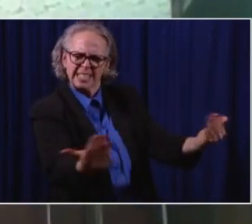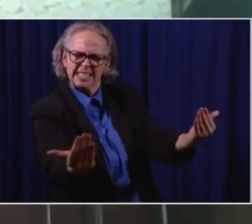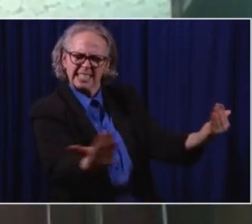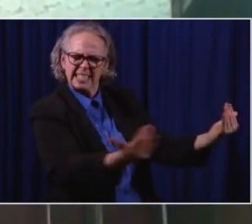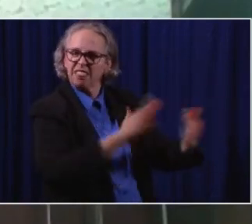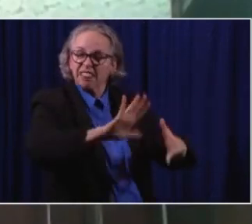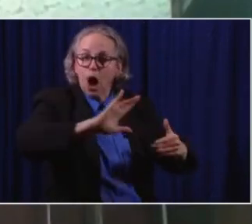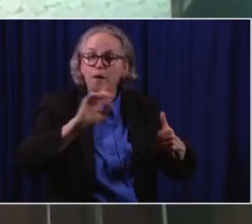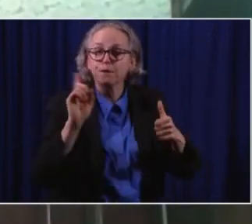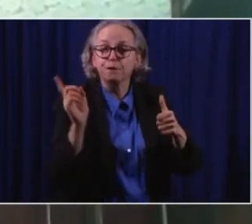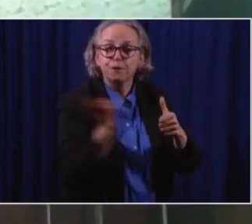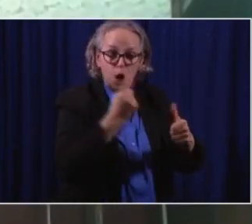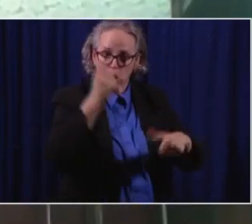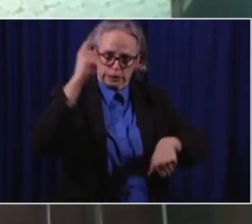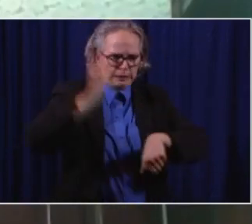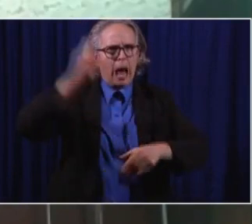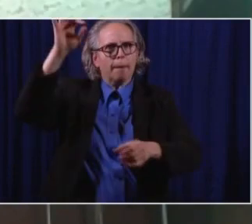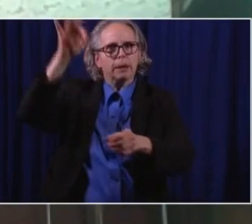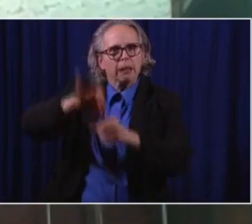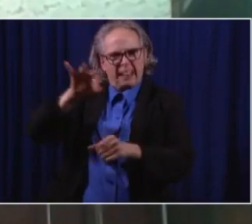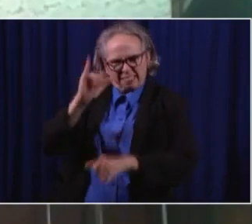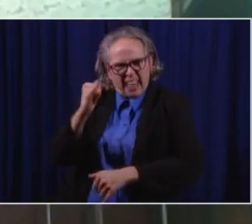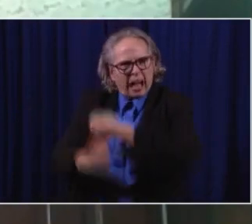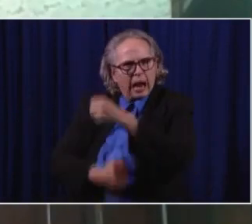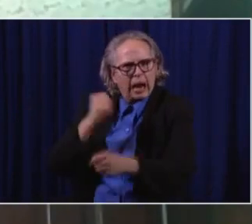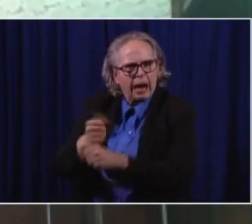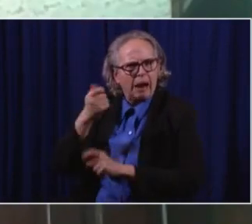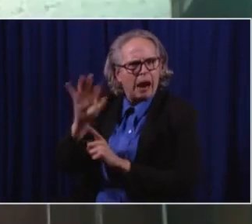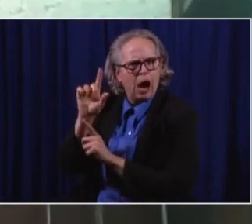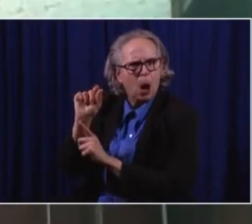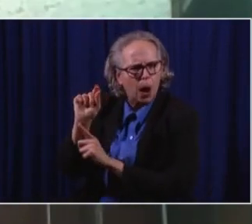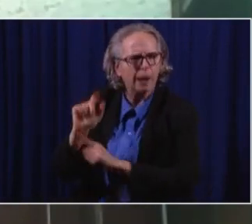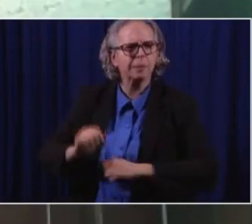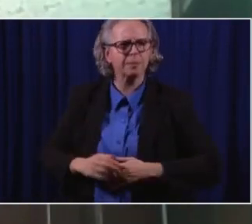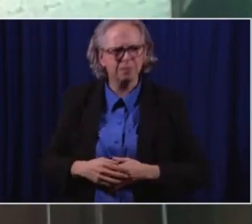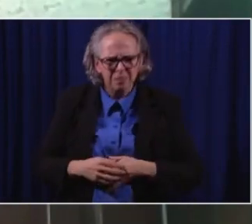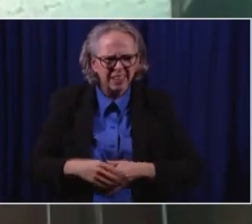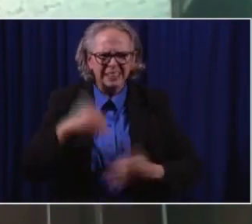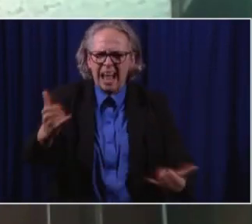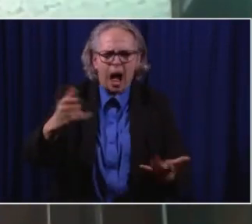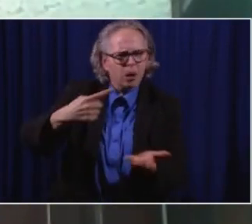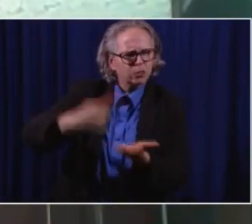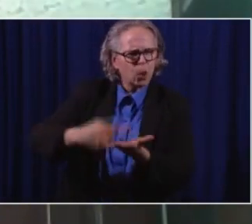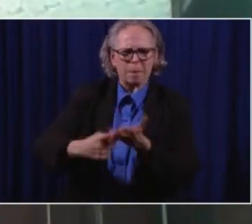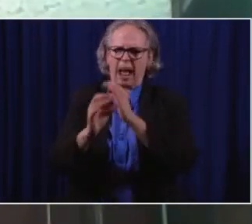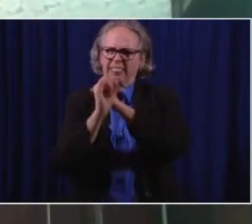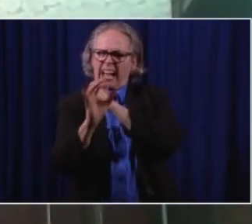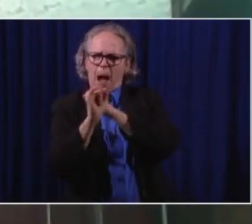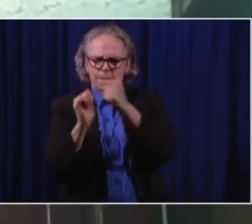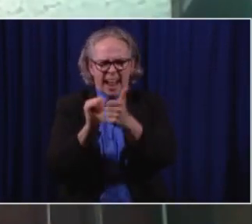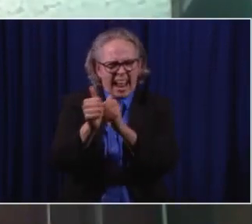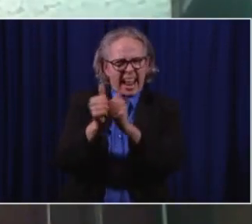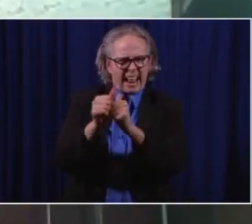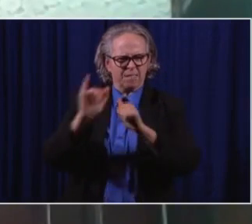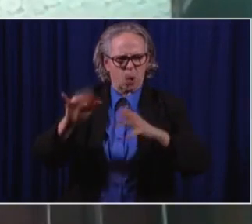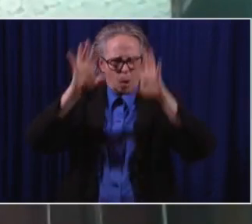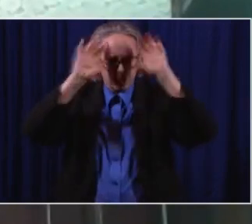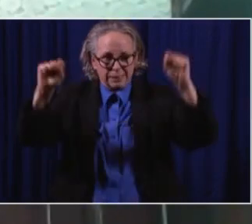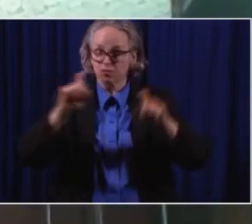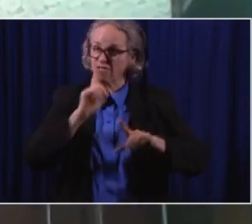year. To give you a little sense about the campaign and what it was like, it's totally opposite of what we do